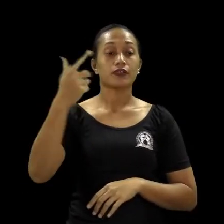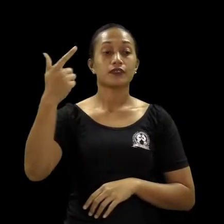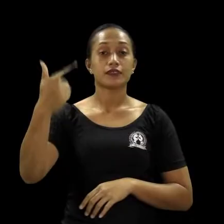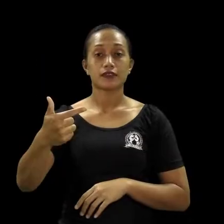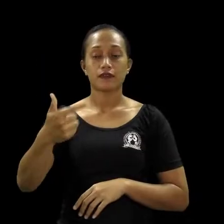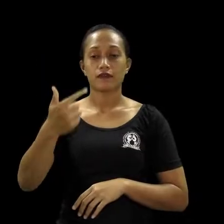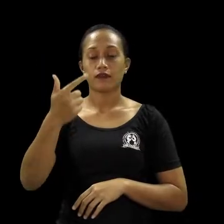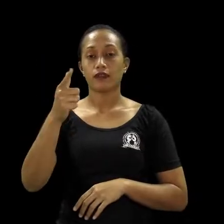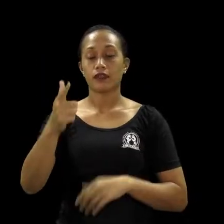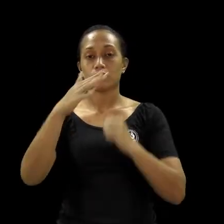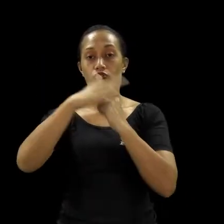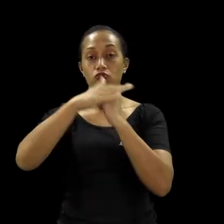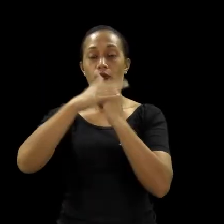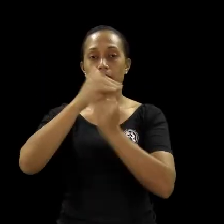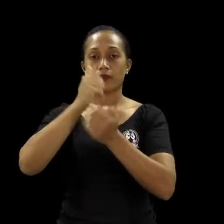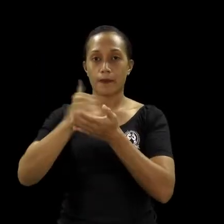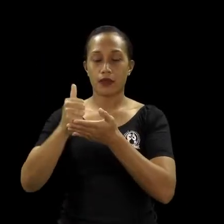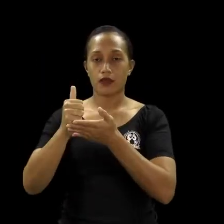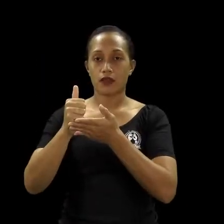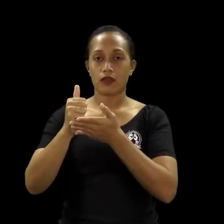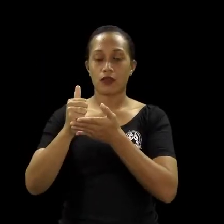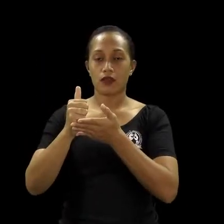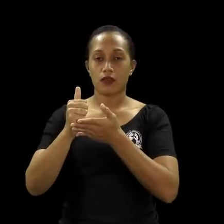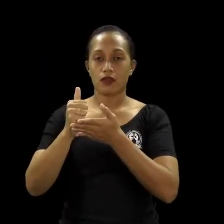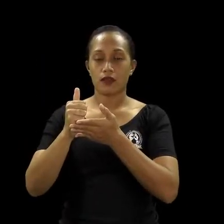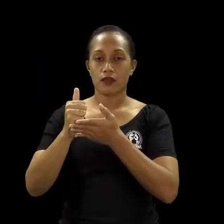137 in the numerator over